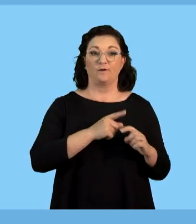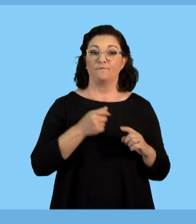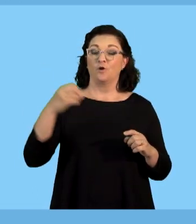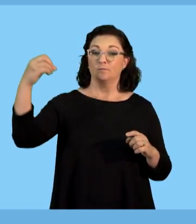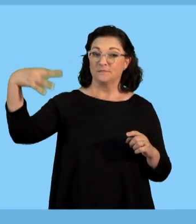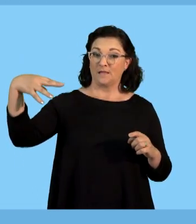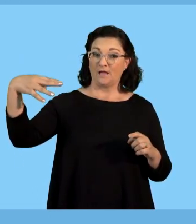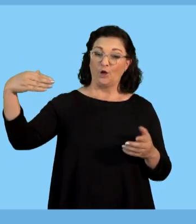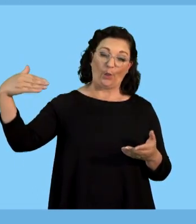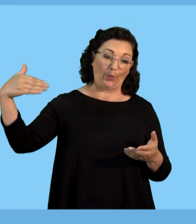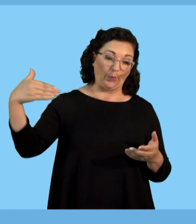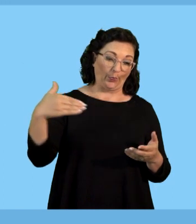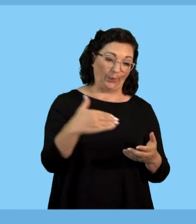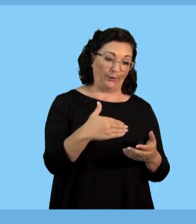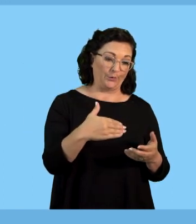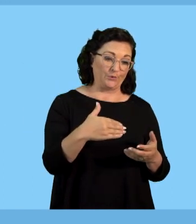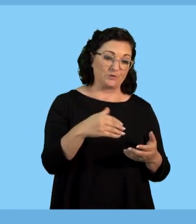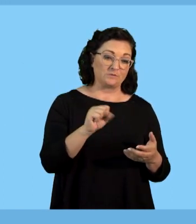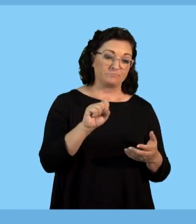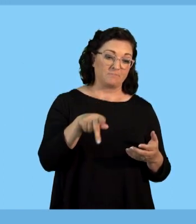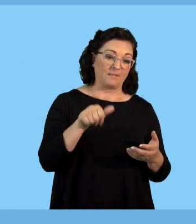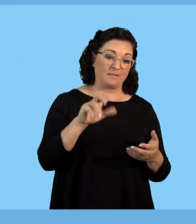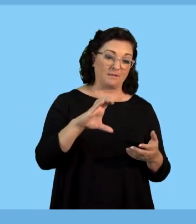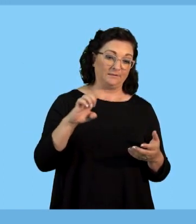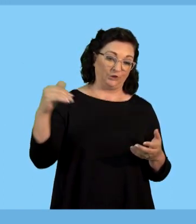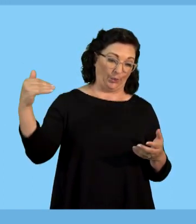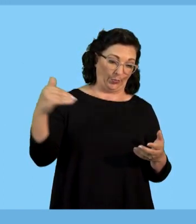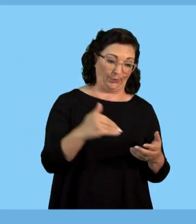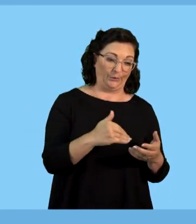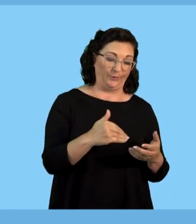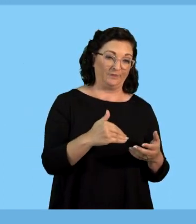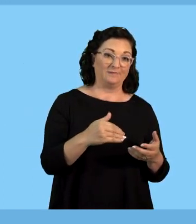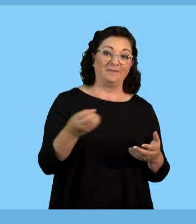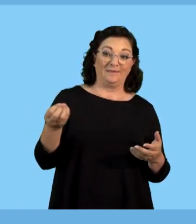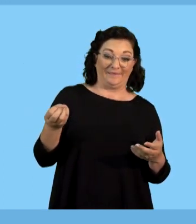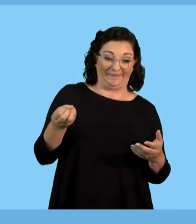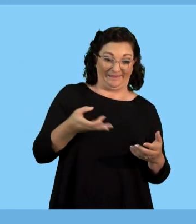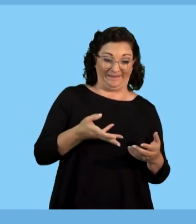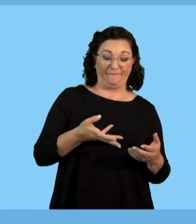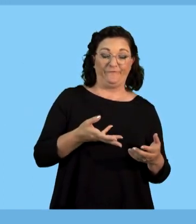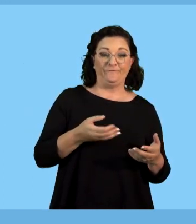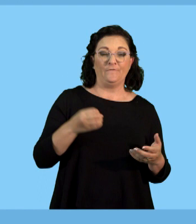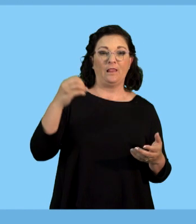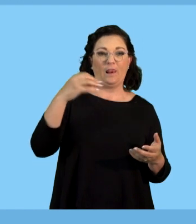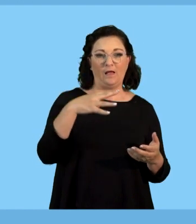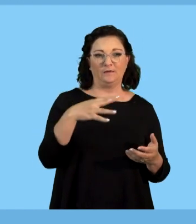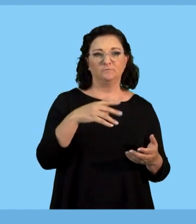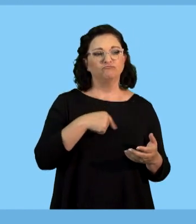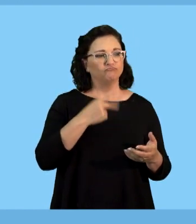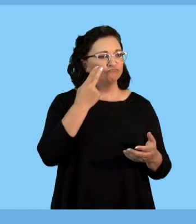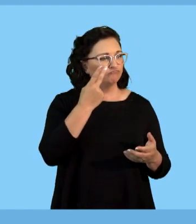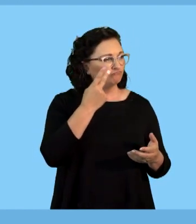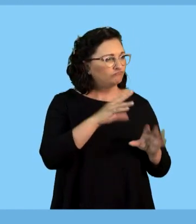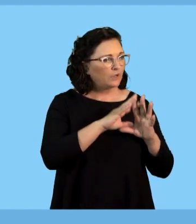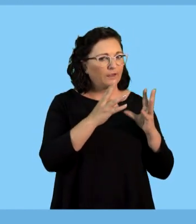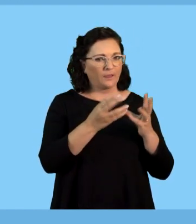the sun, traveling through space into the earth, and it is able to produce or give off the light that enables us to